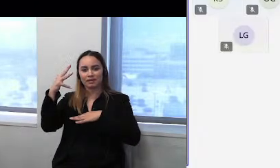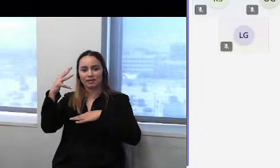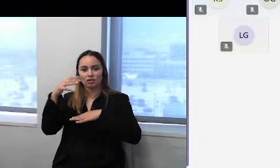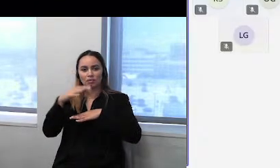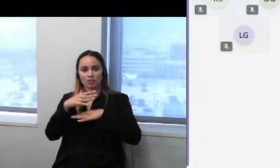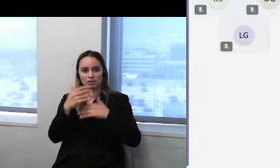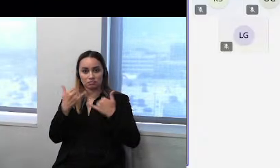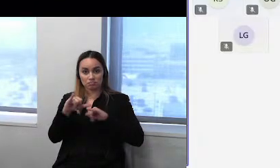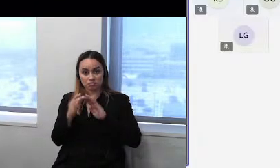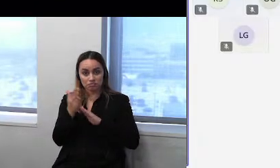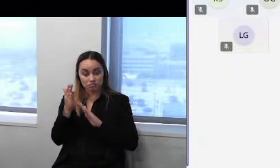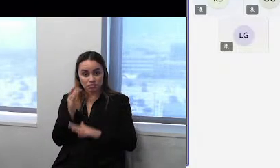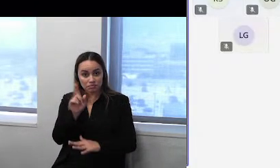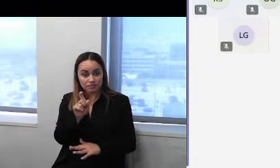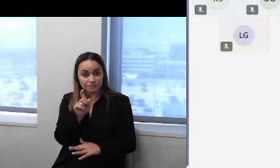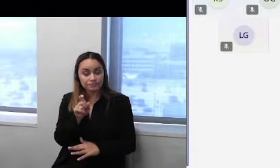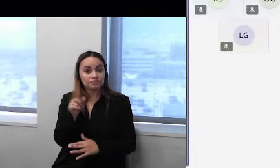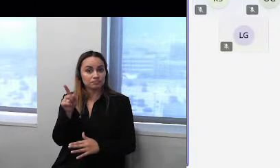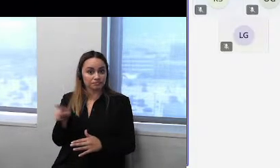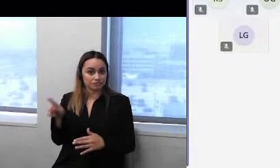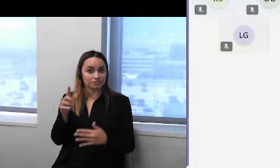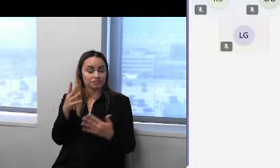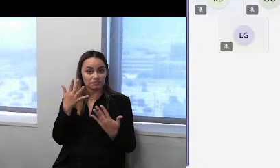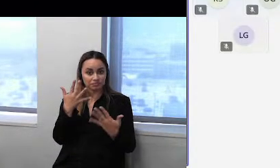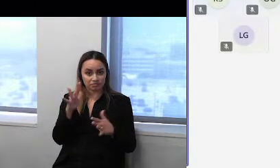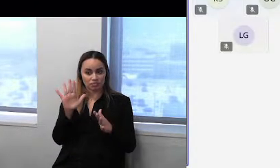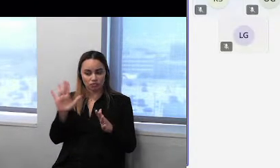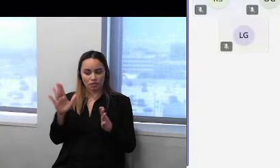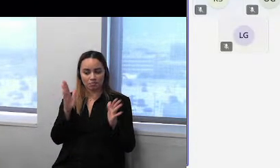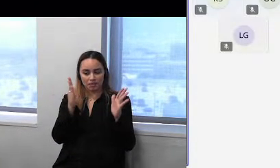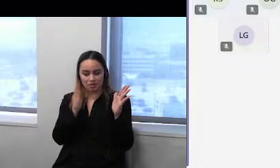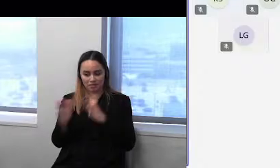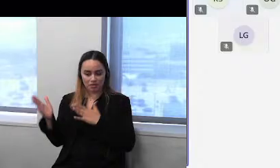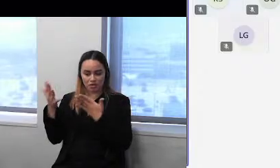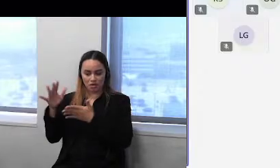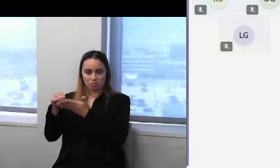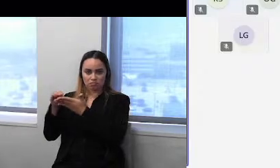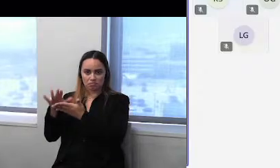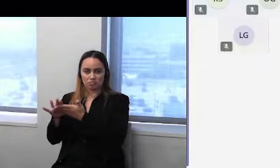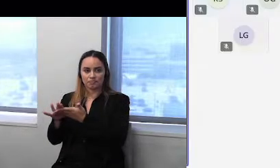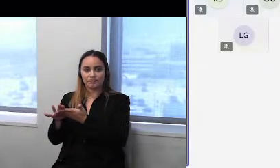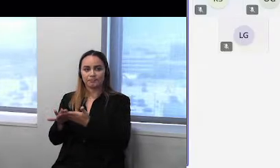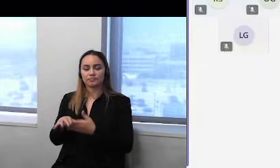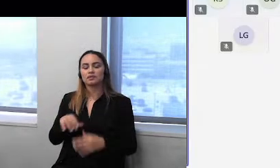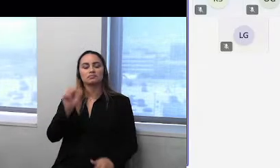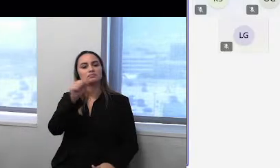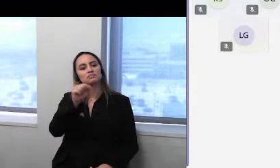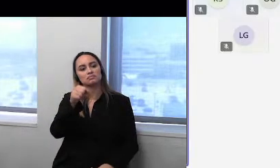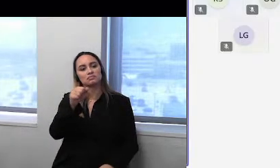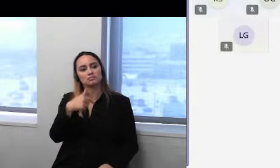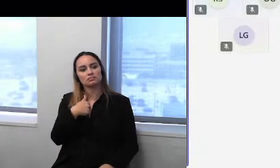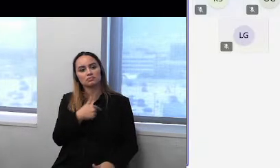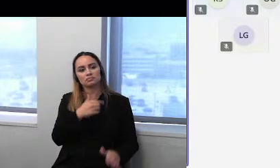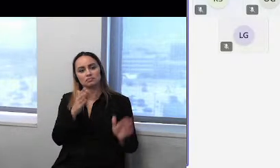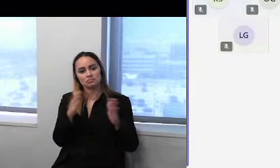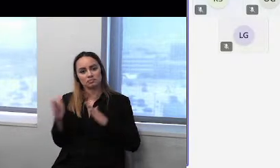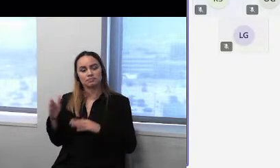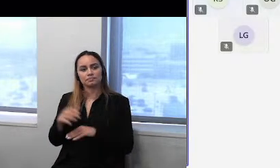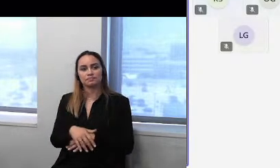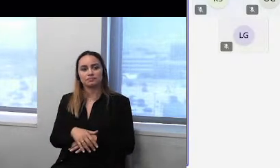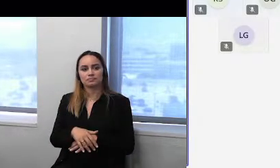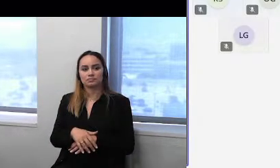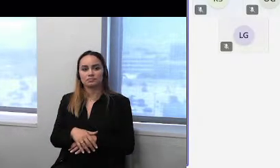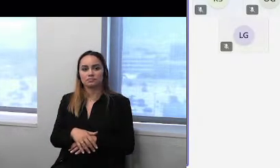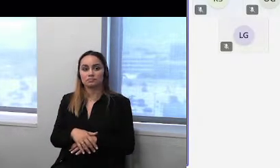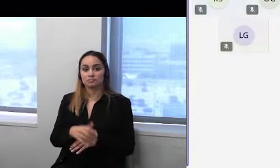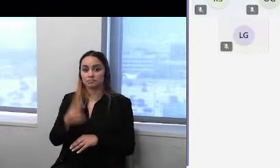are considering that in your planning. Yes, I am considering that. So just to clarify your